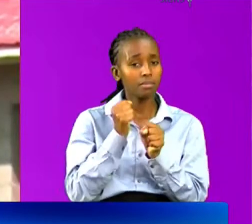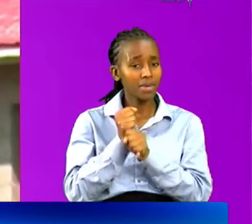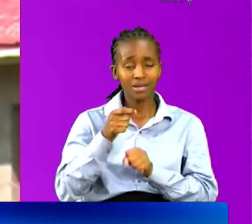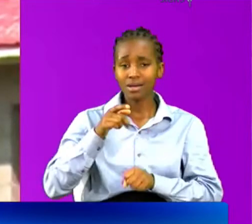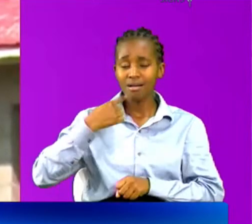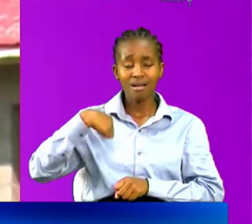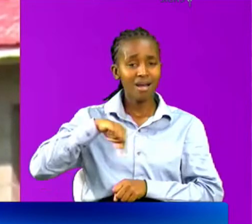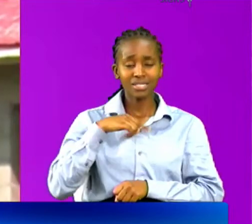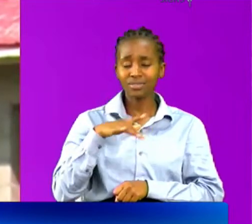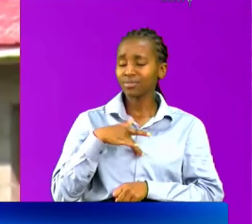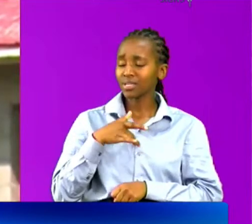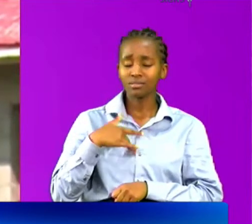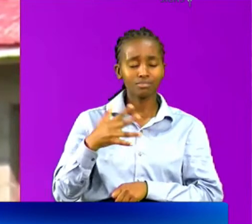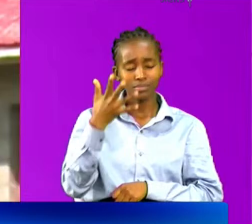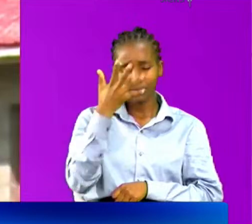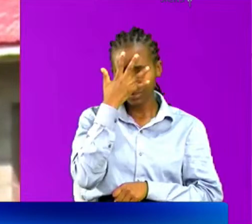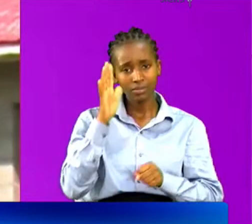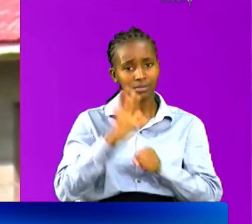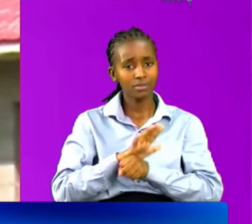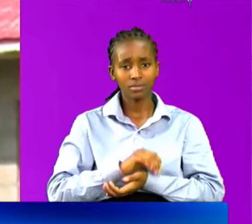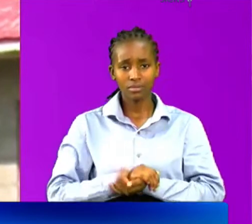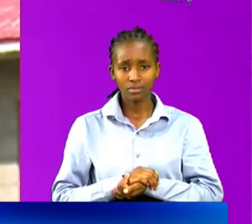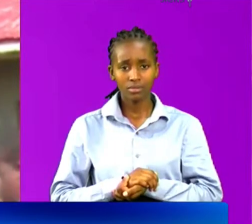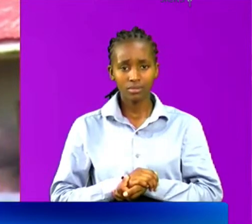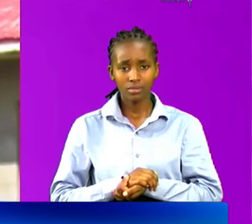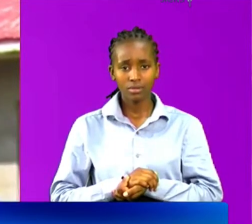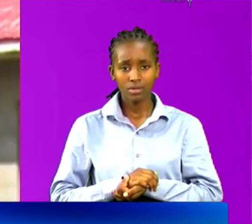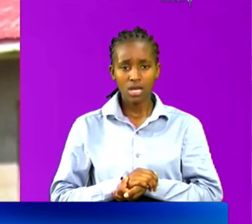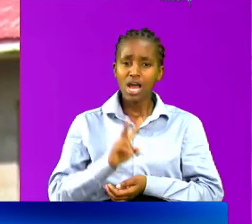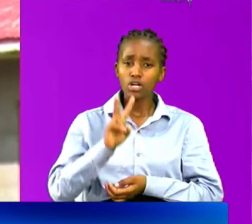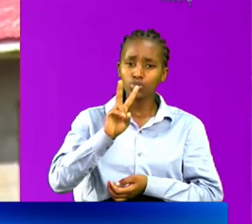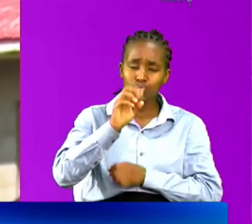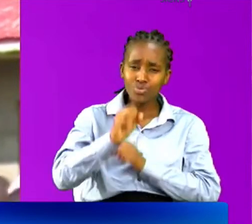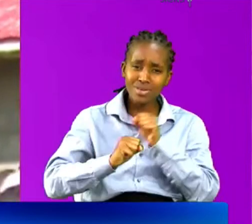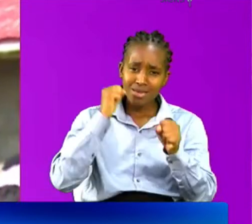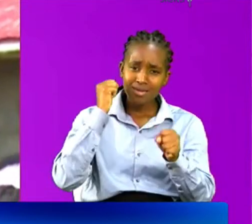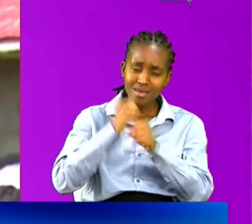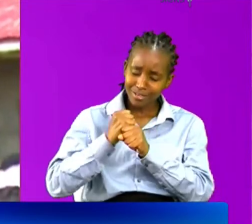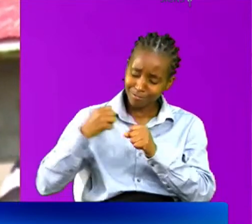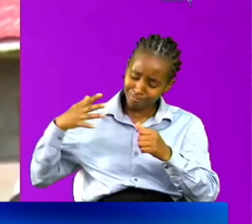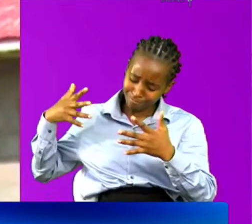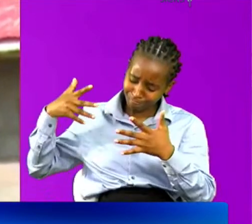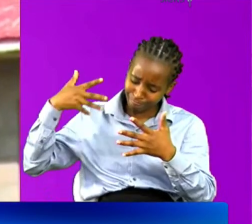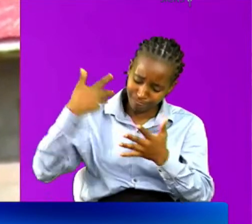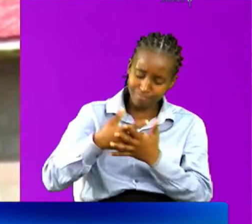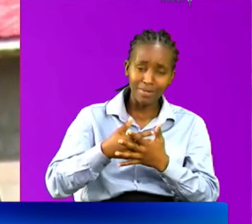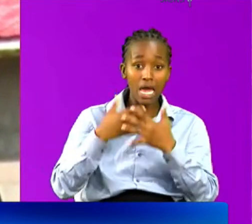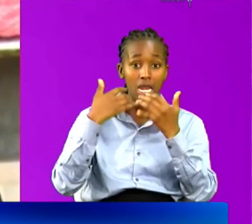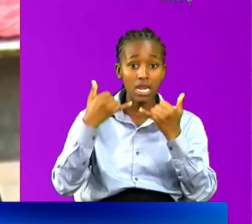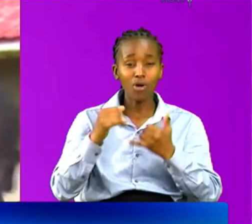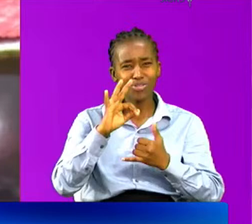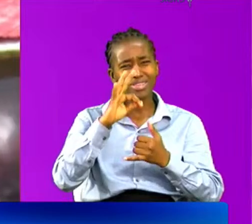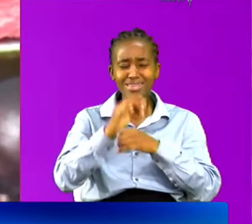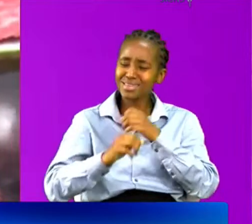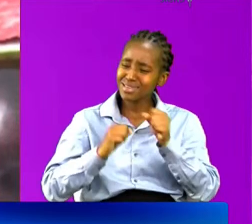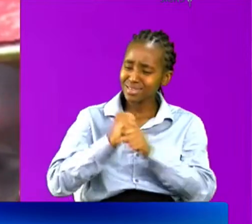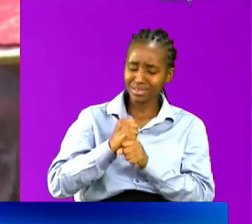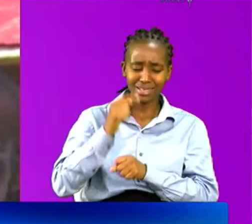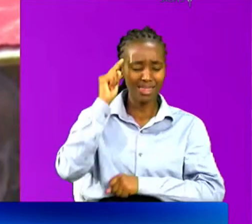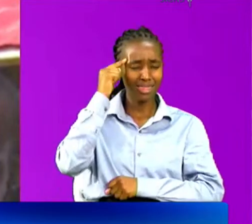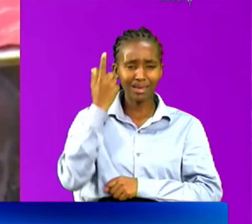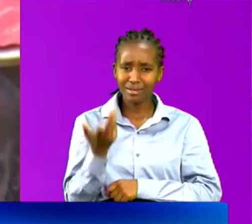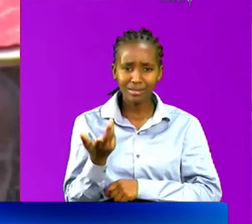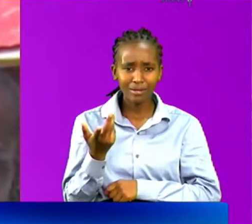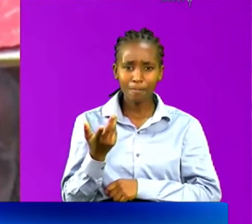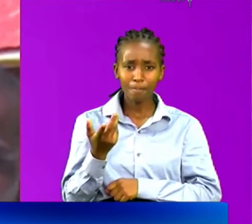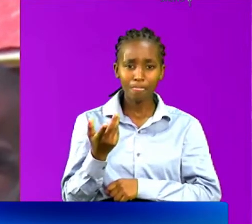deducted for the last 2 years. 2 years, imagine. 2 years, almost 3. But at